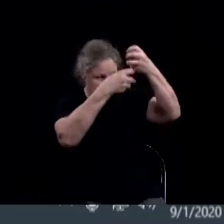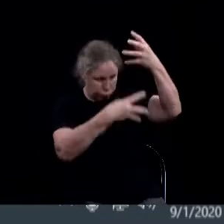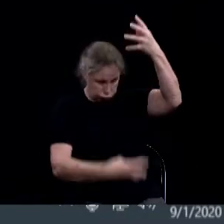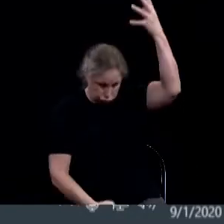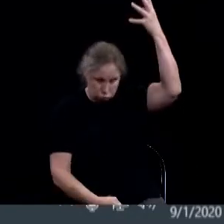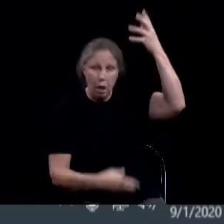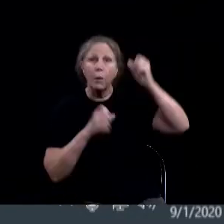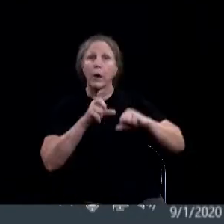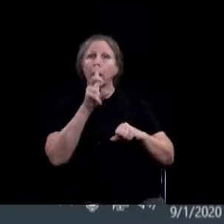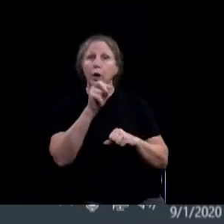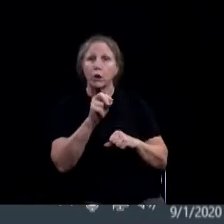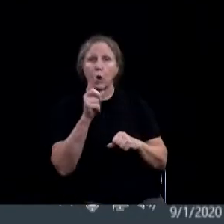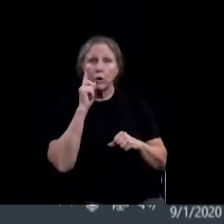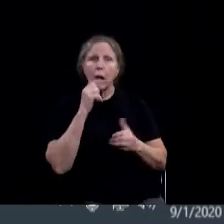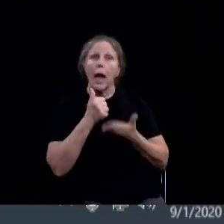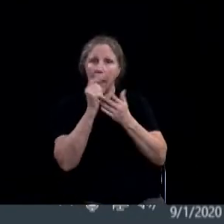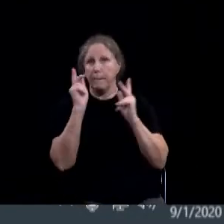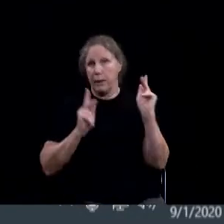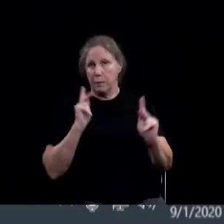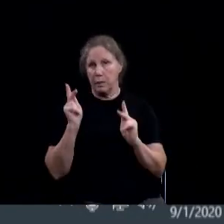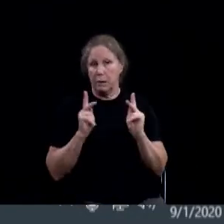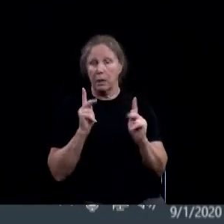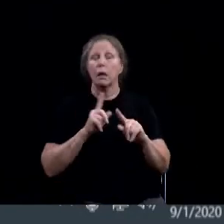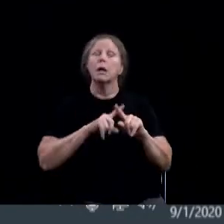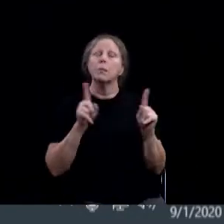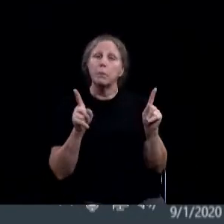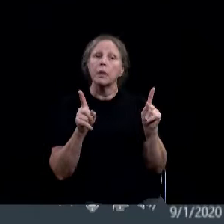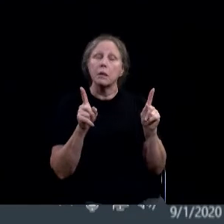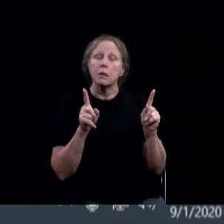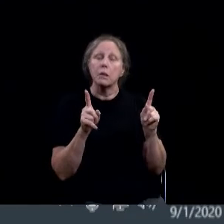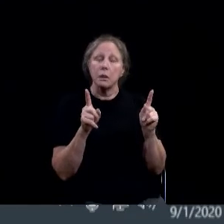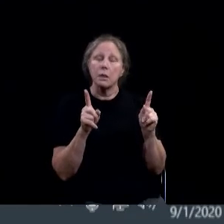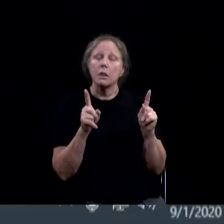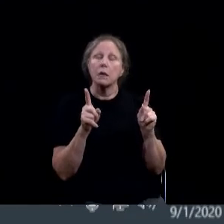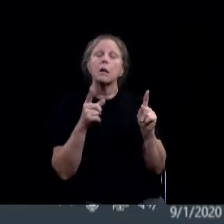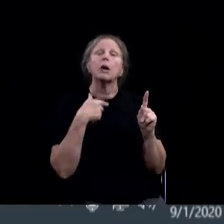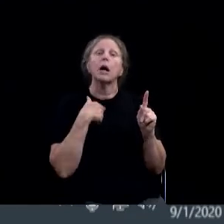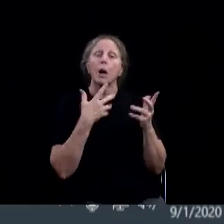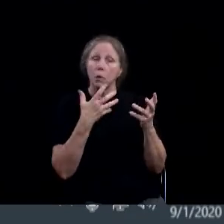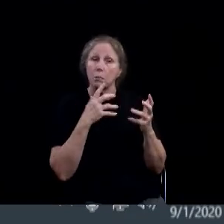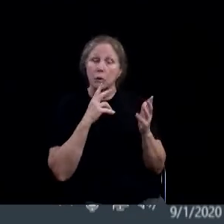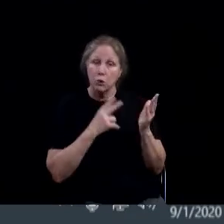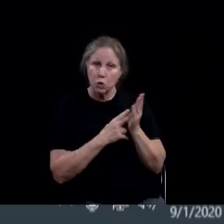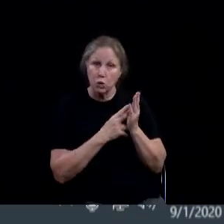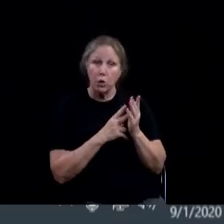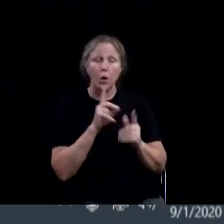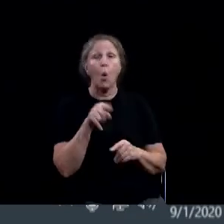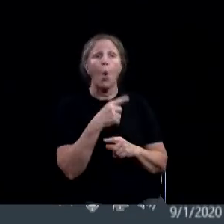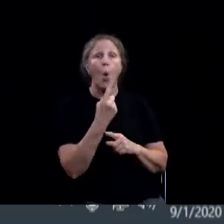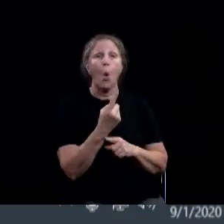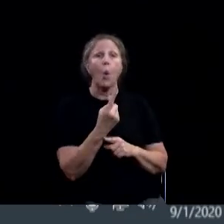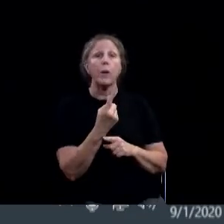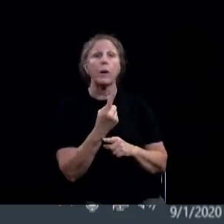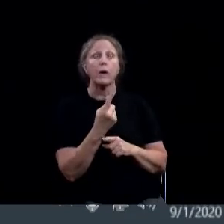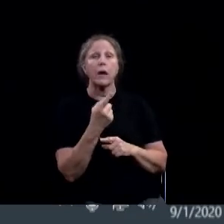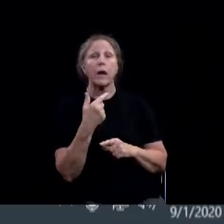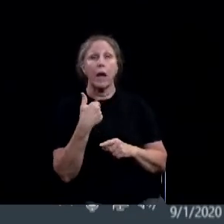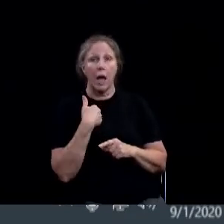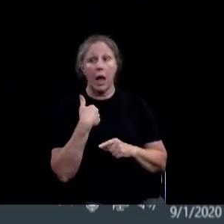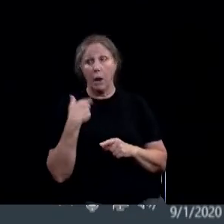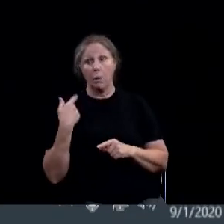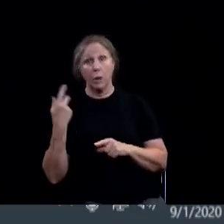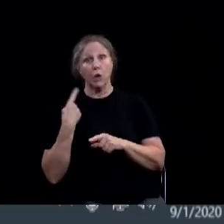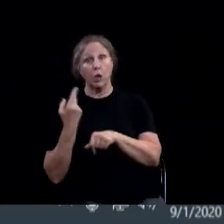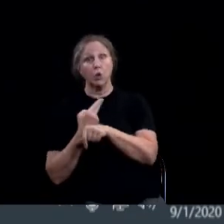But, I just want to make sure that it's not just something that, because we using it, but that it's not, getting